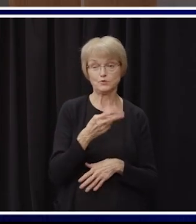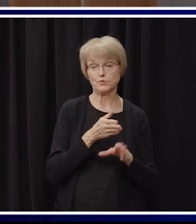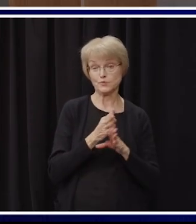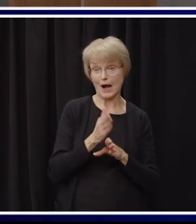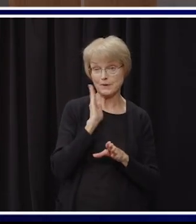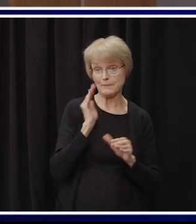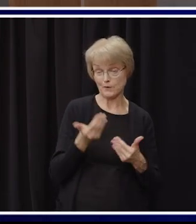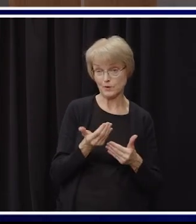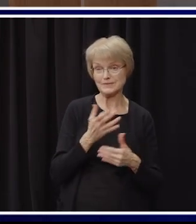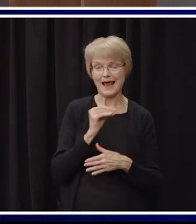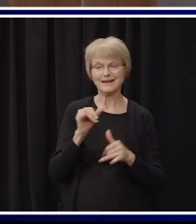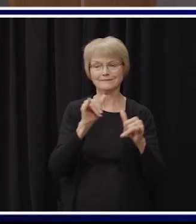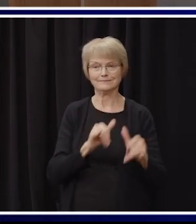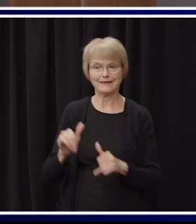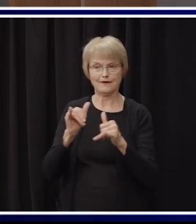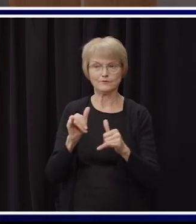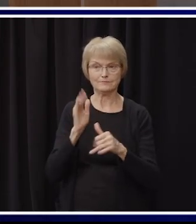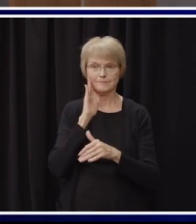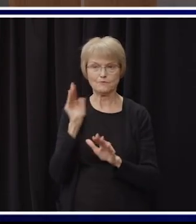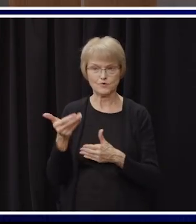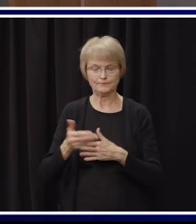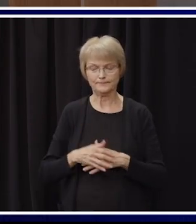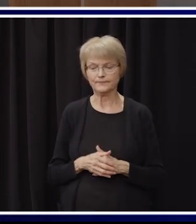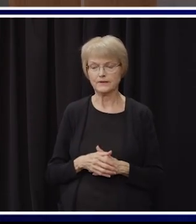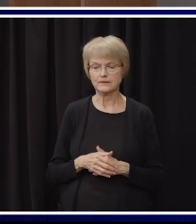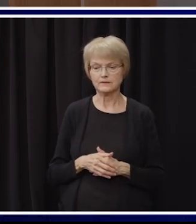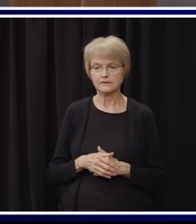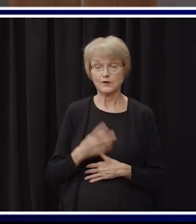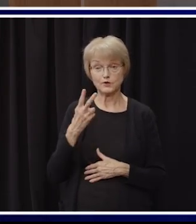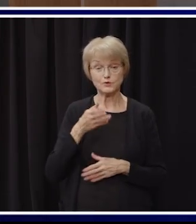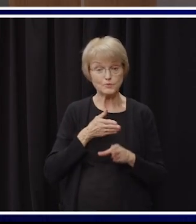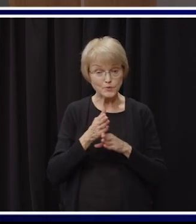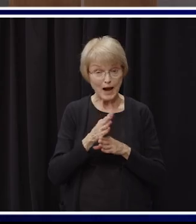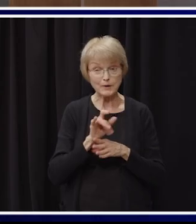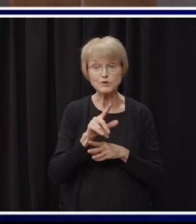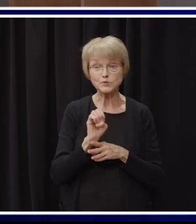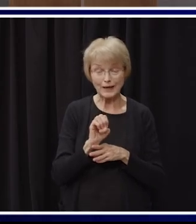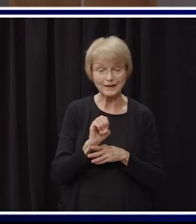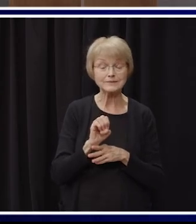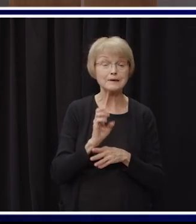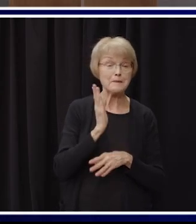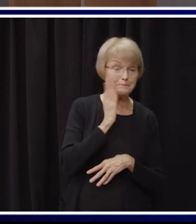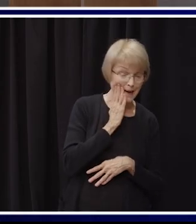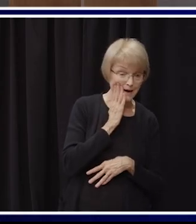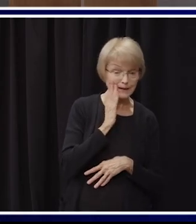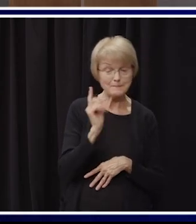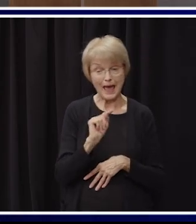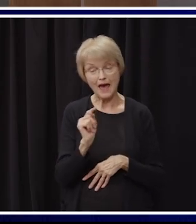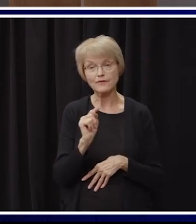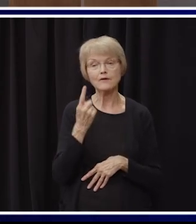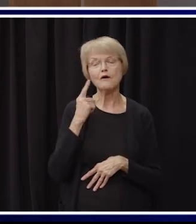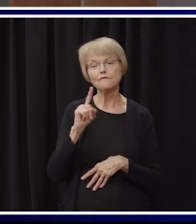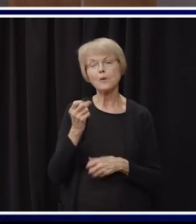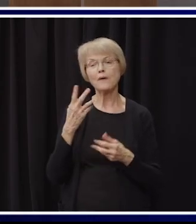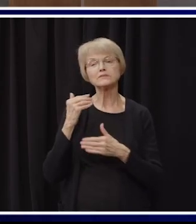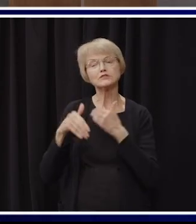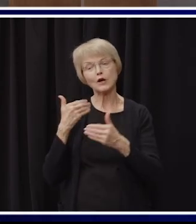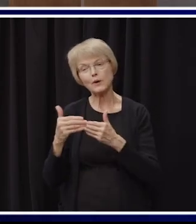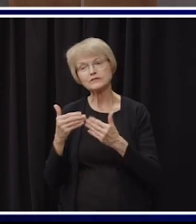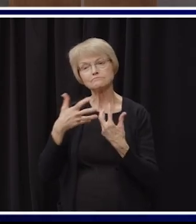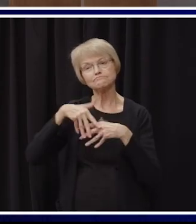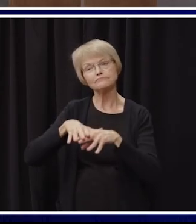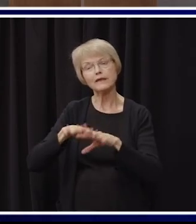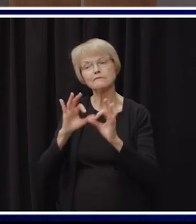primary bedrooms, and a standard bedroom. Having 2 primary suites is desirable for multi-generational and blended families or